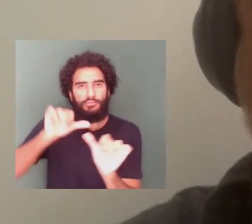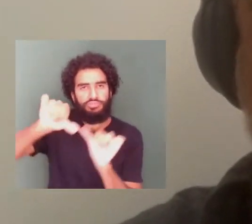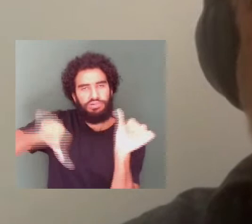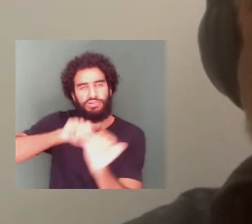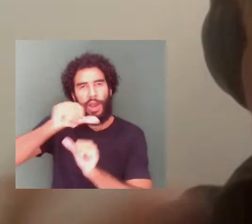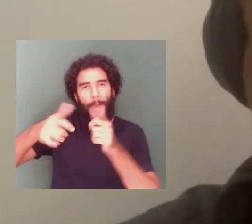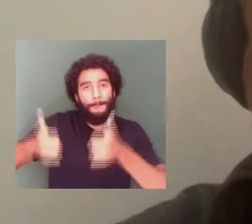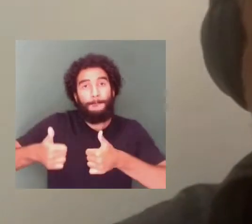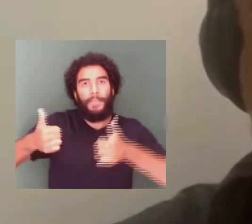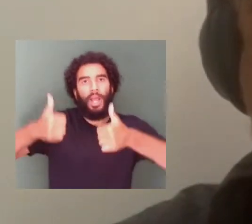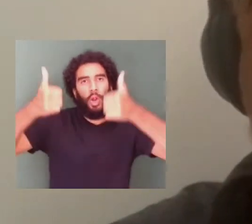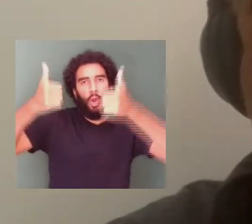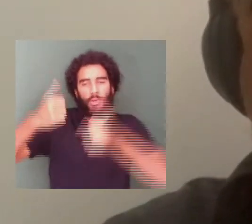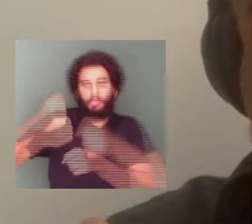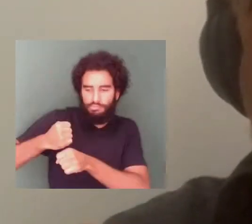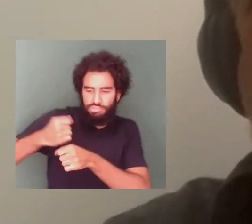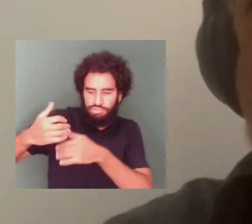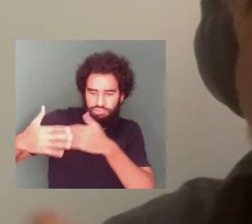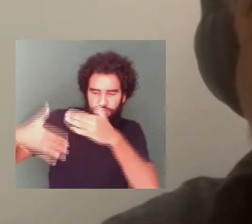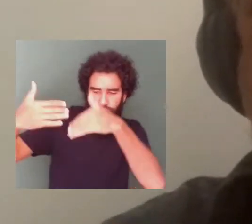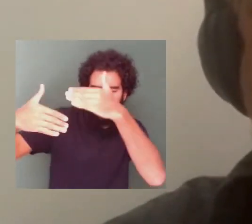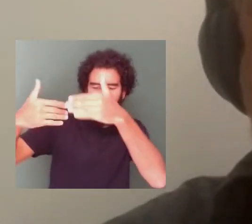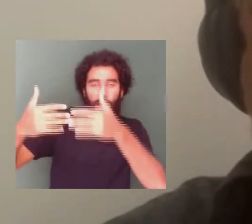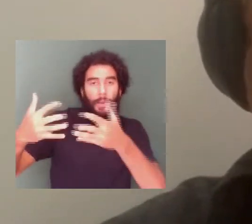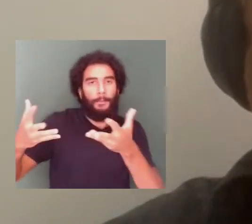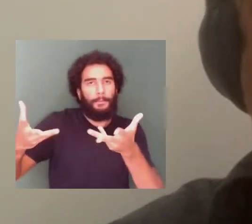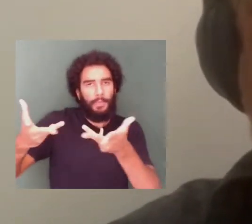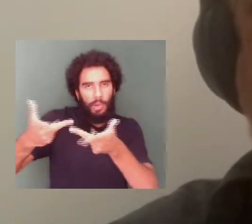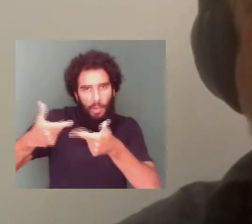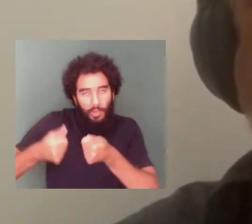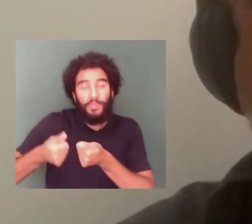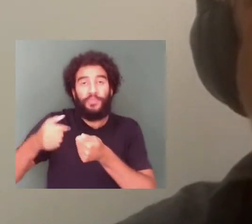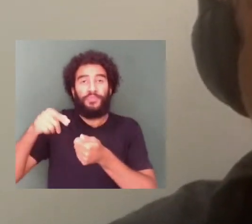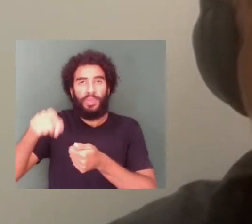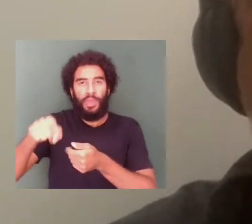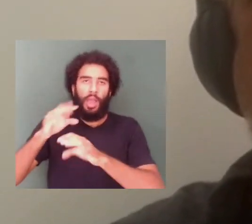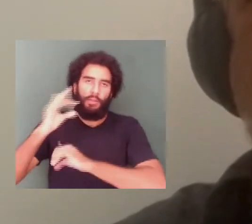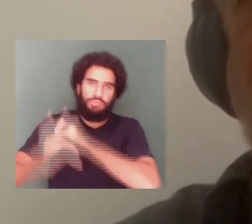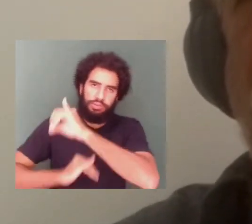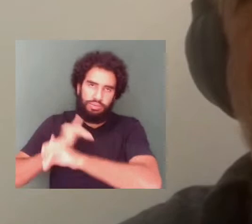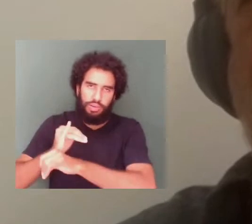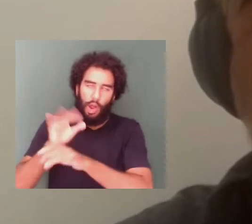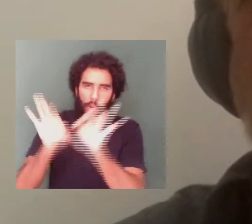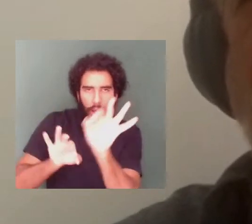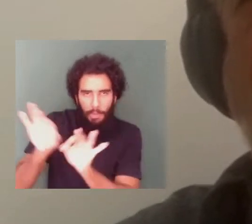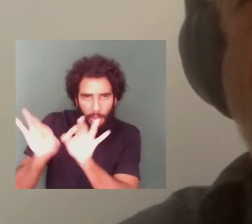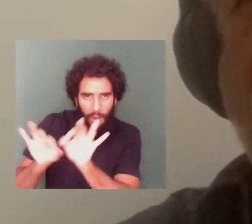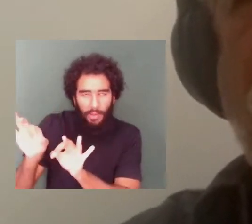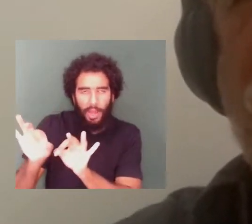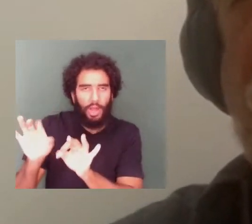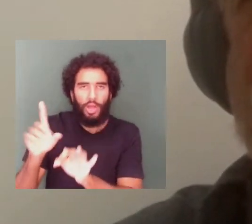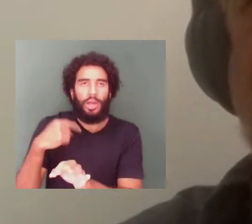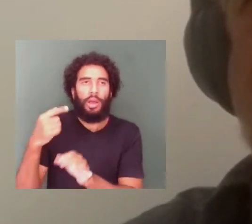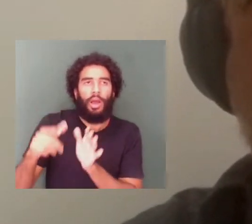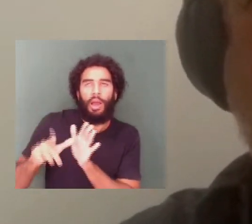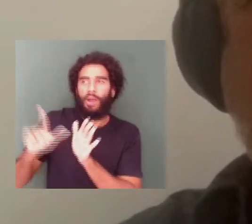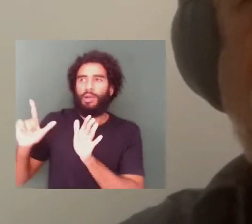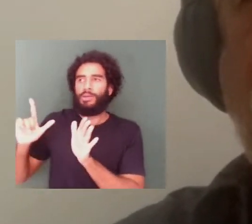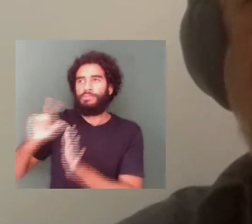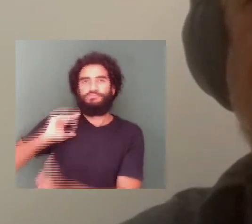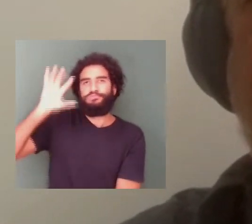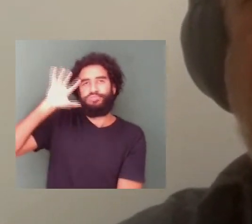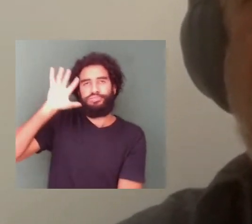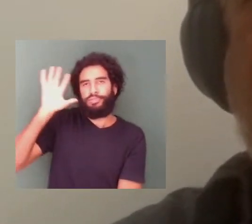becoming more sophisticated. And so the code becomes more sophisticated, also dealing with